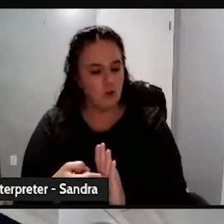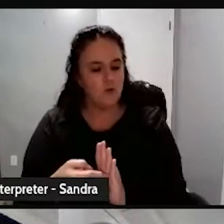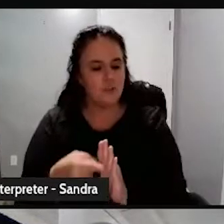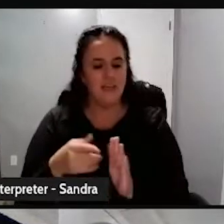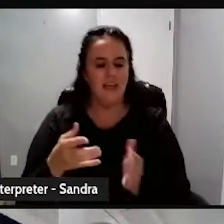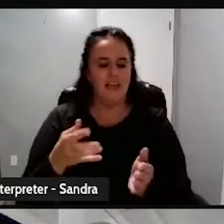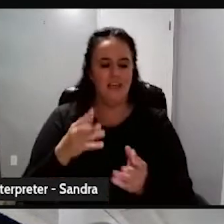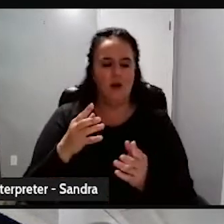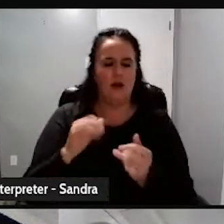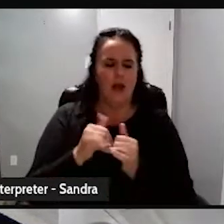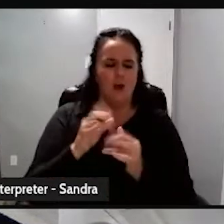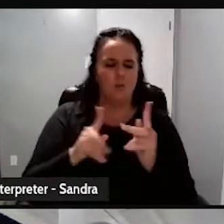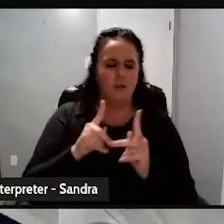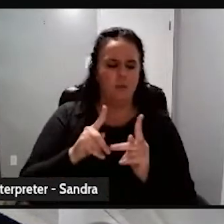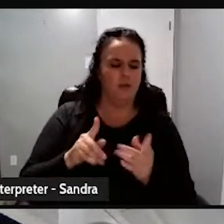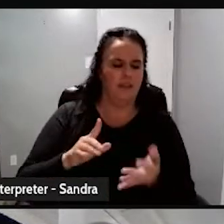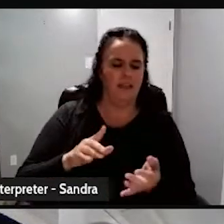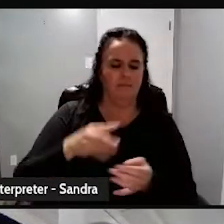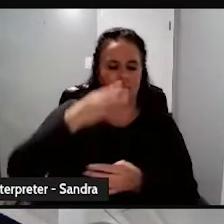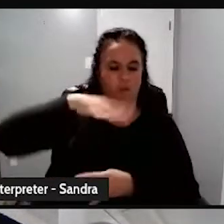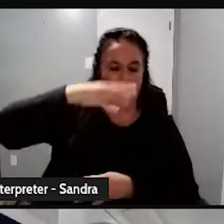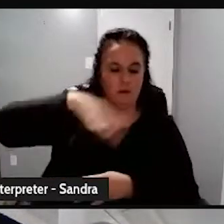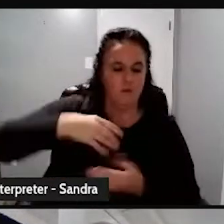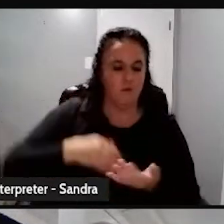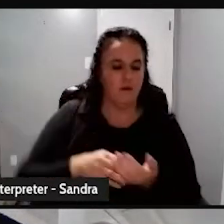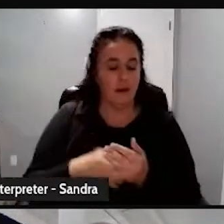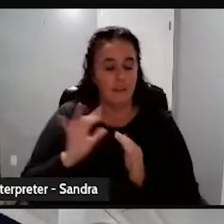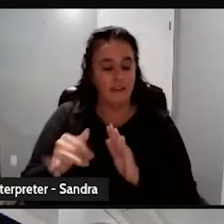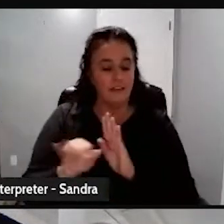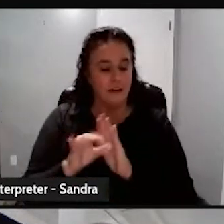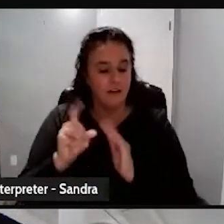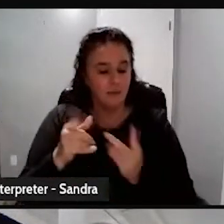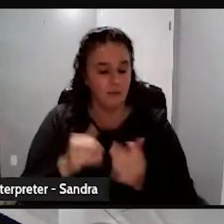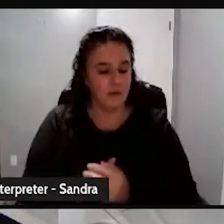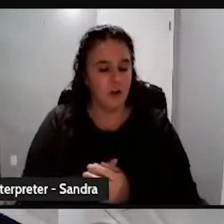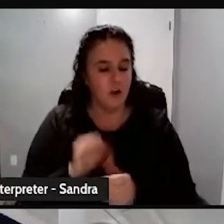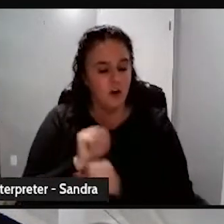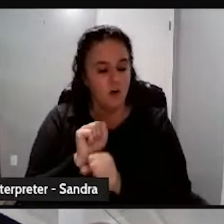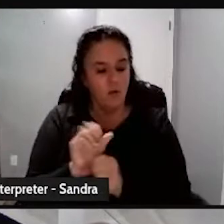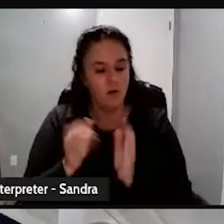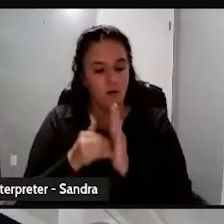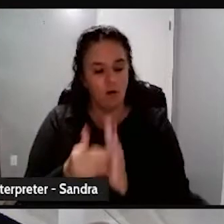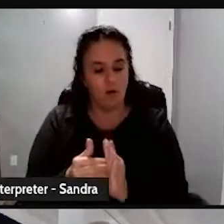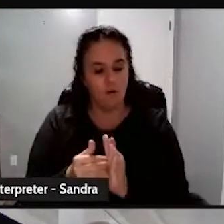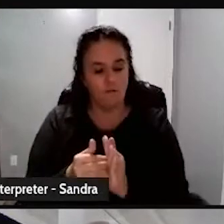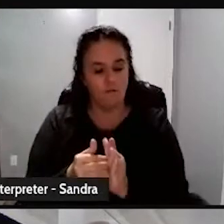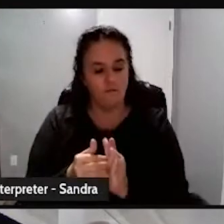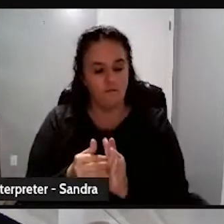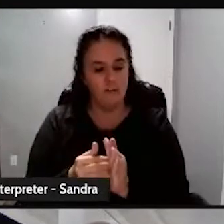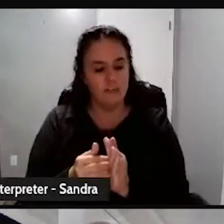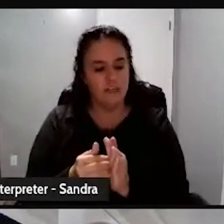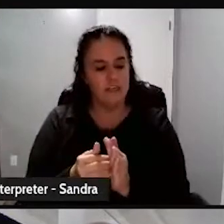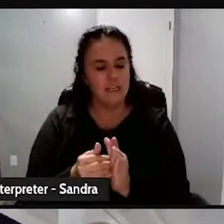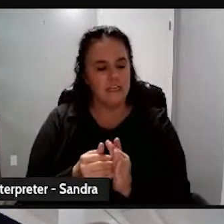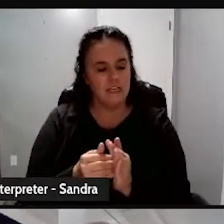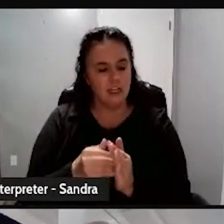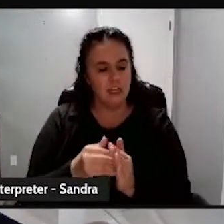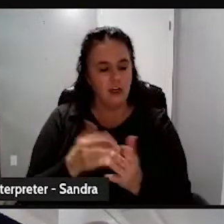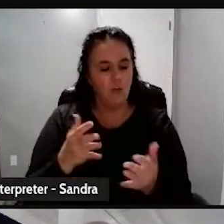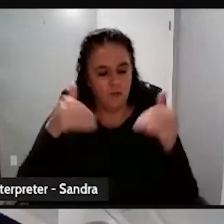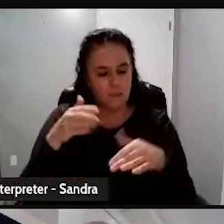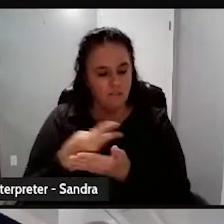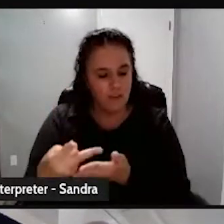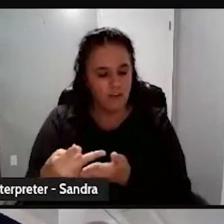on the failure to meet culturally defined expectations on a consistent and chronic basis. Known